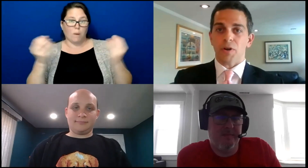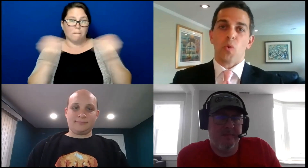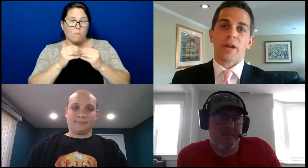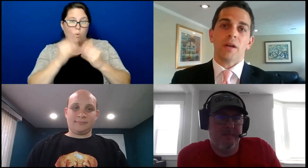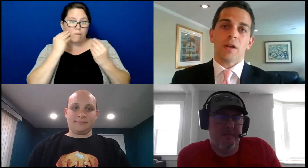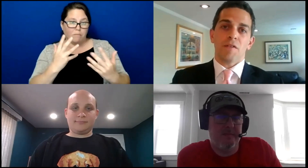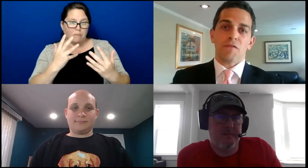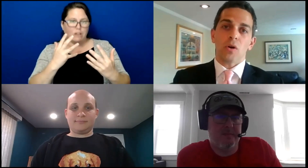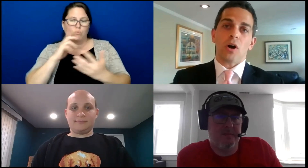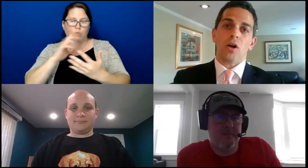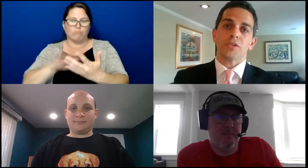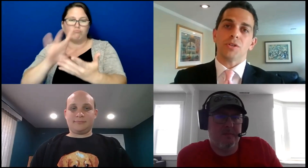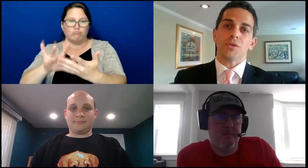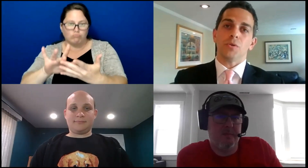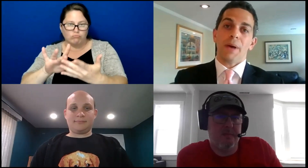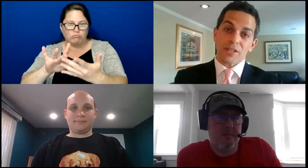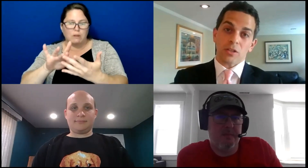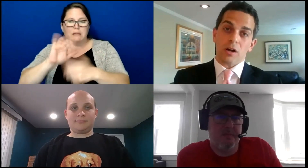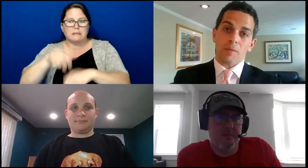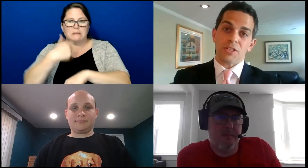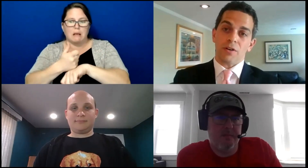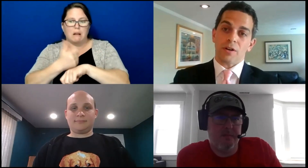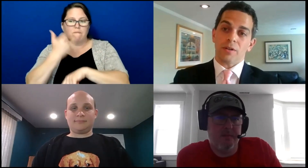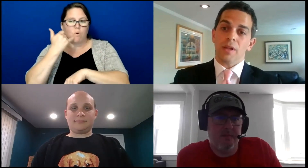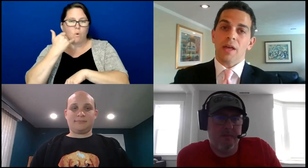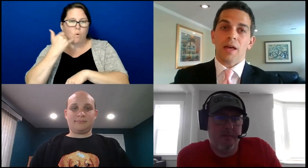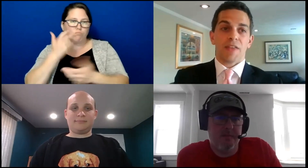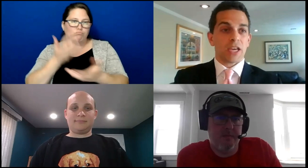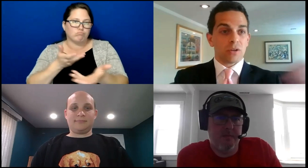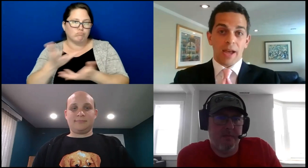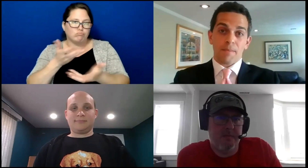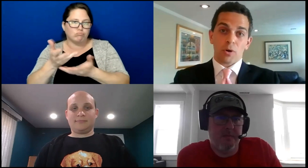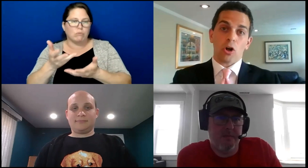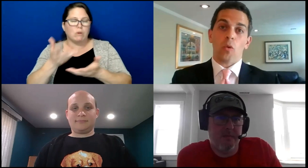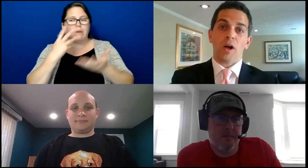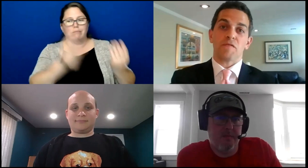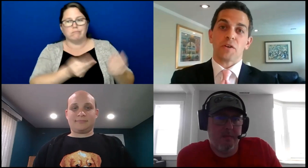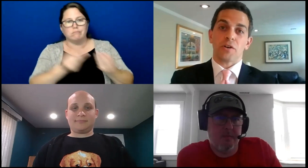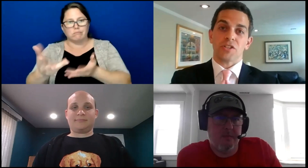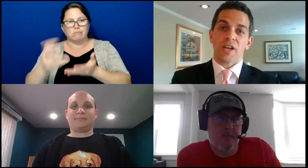to set up a quick phone call to pass along our material. Thank you